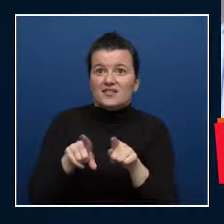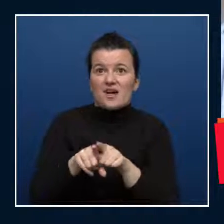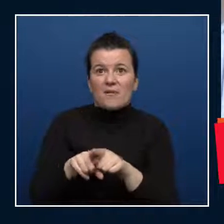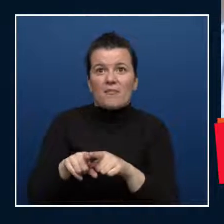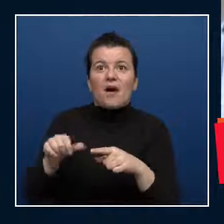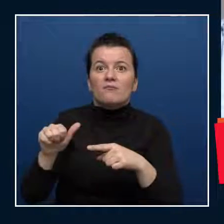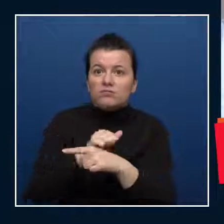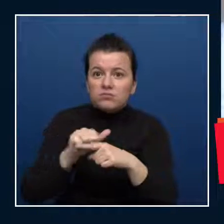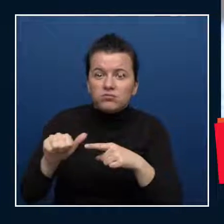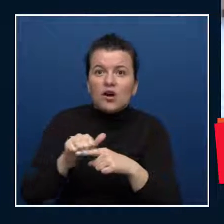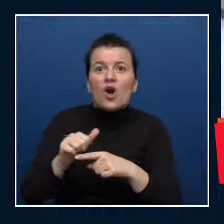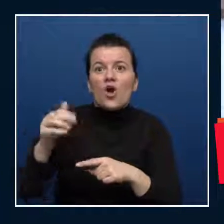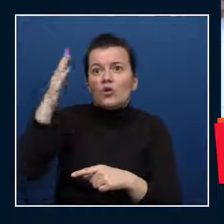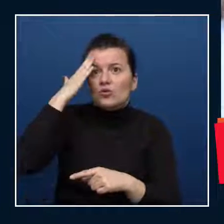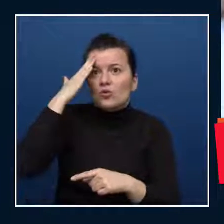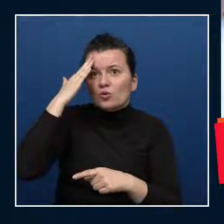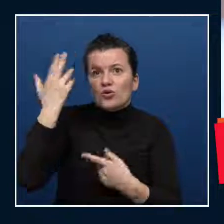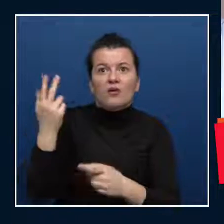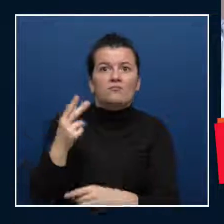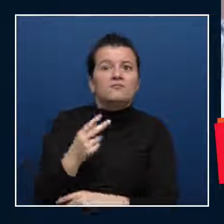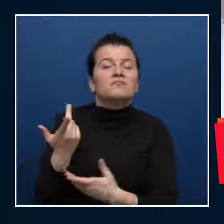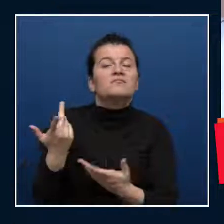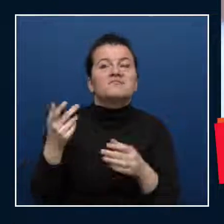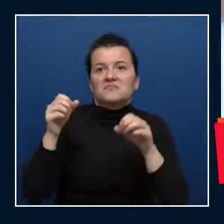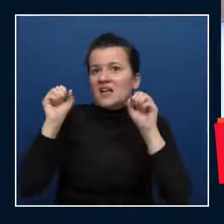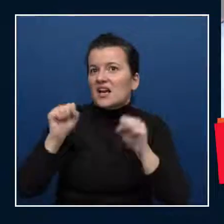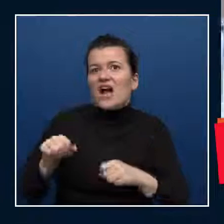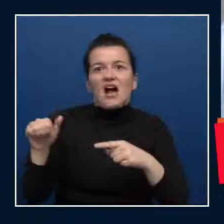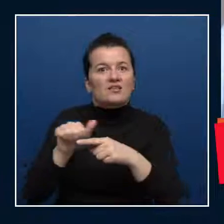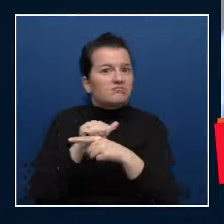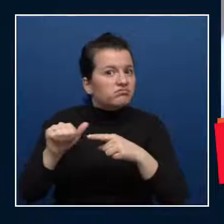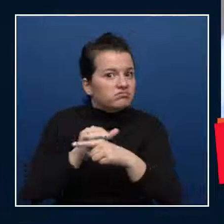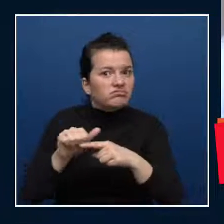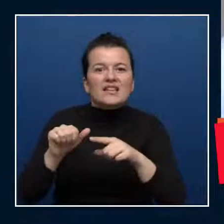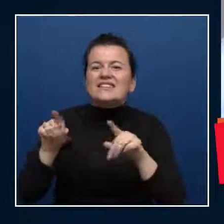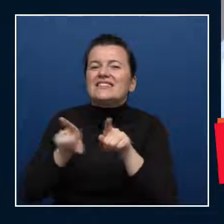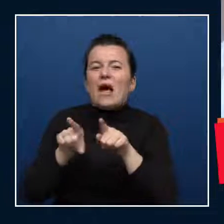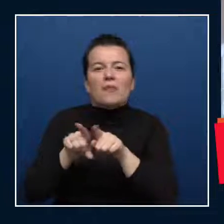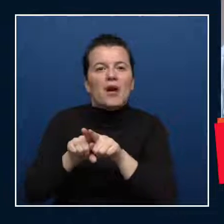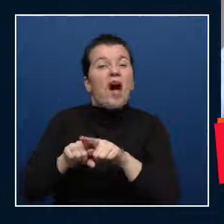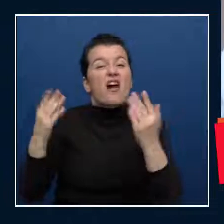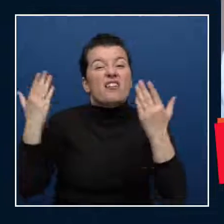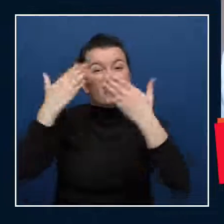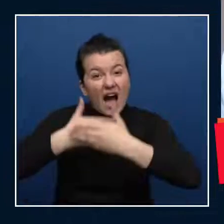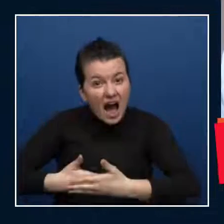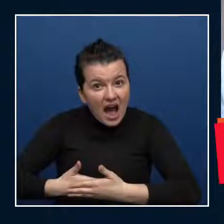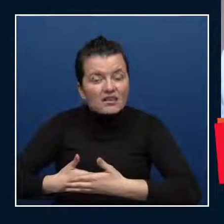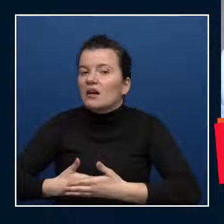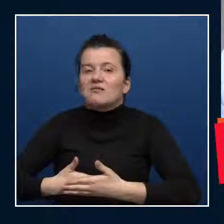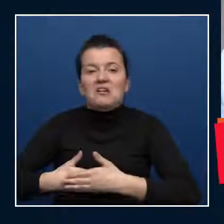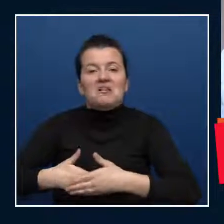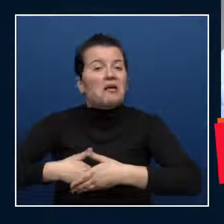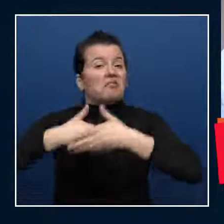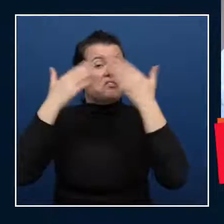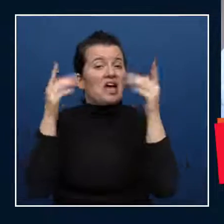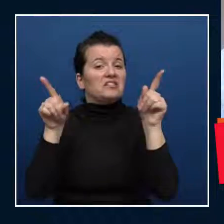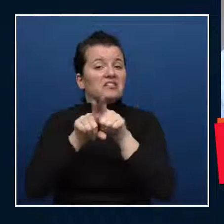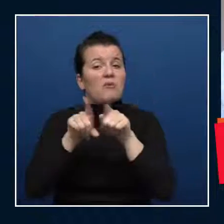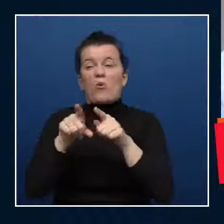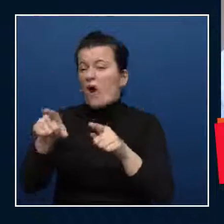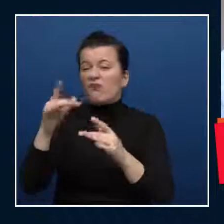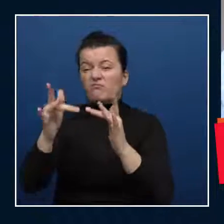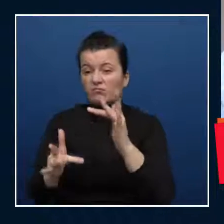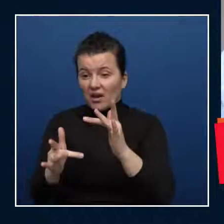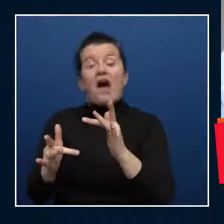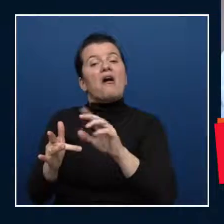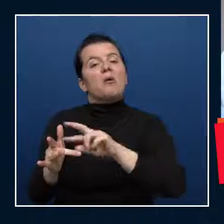when there's no traffic. You could potentially schedule it during the day and avoid all those late nights and overtime costs. So yeah, I